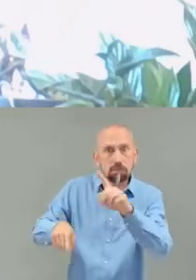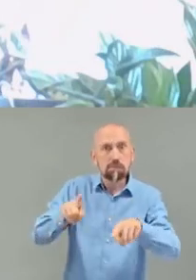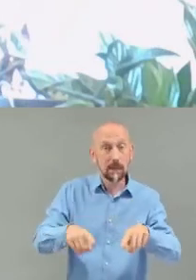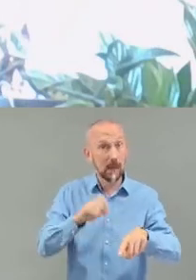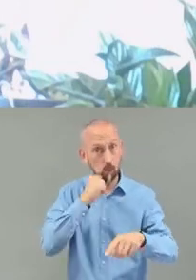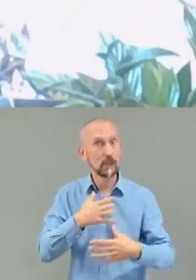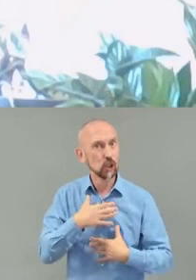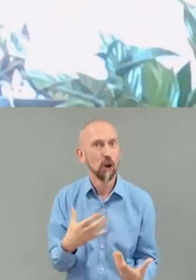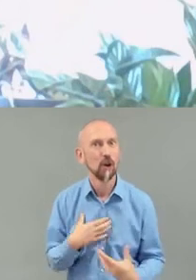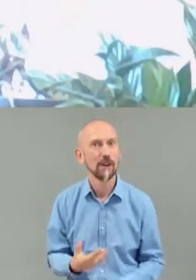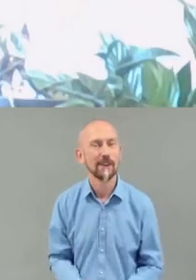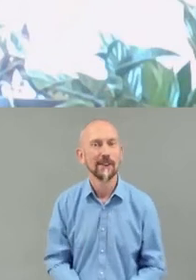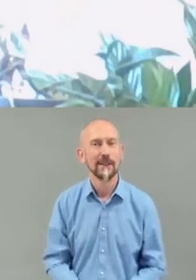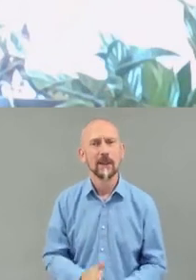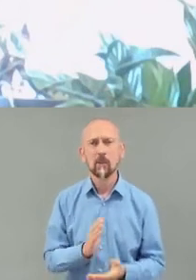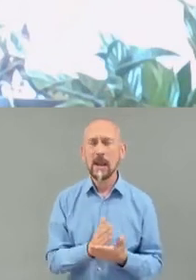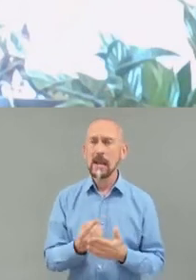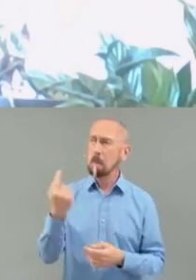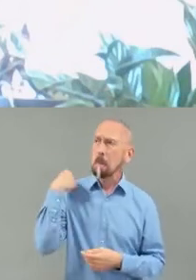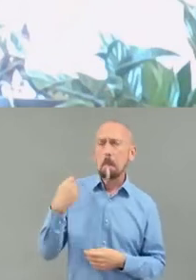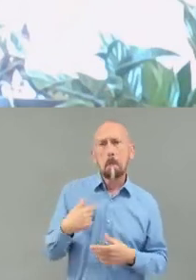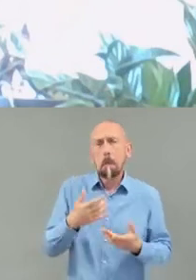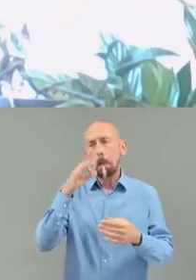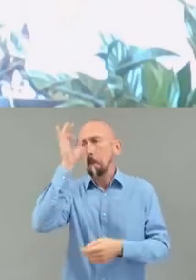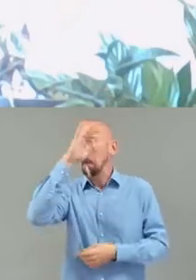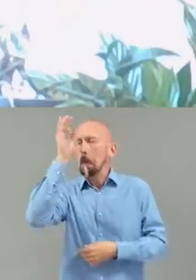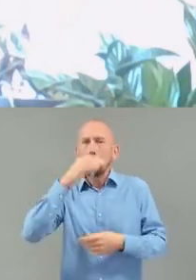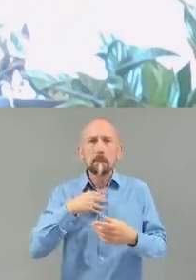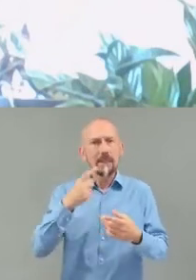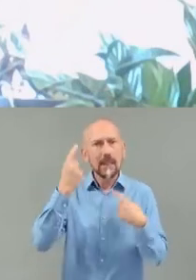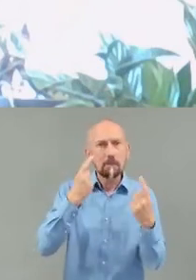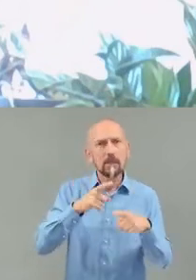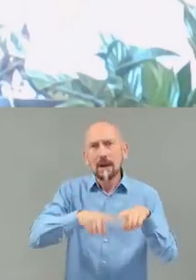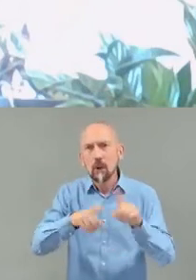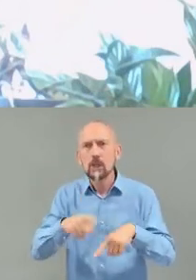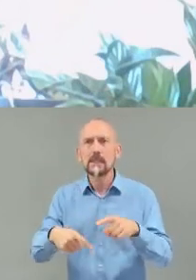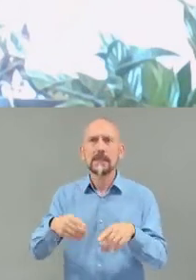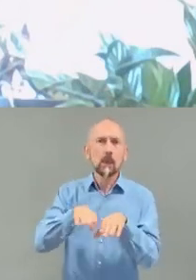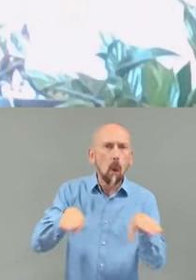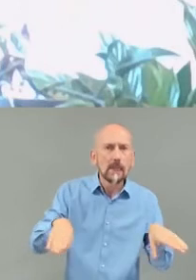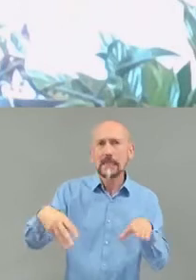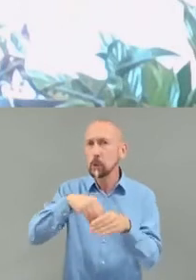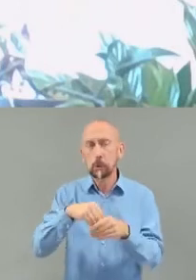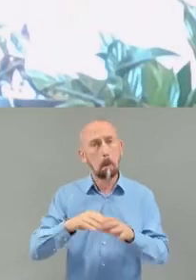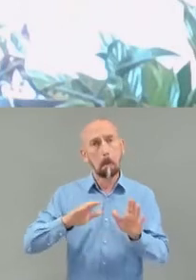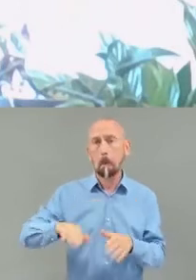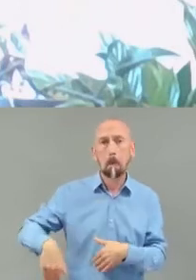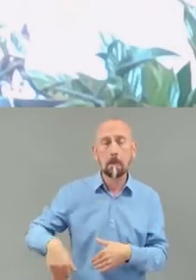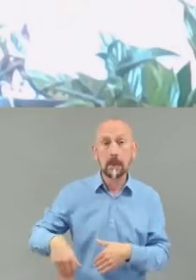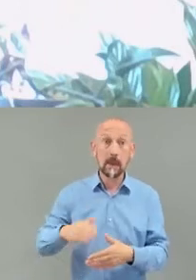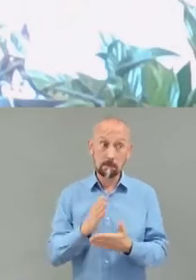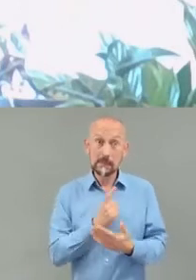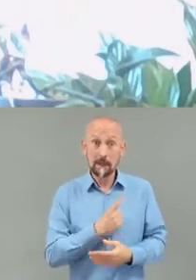blindly unquestioning about the issues of equality, diversity and inclusion in my training, despite being active